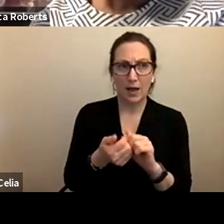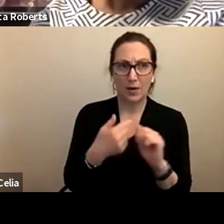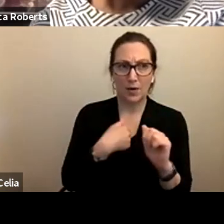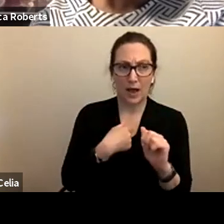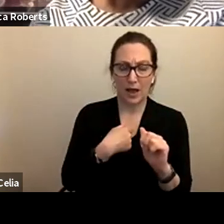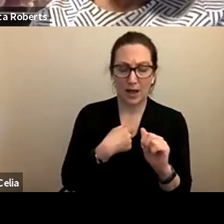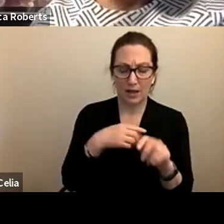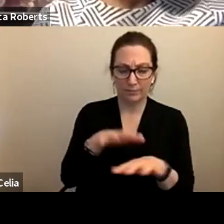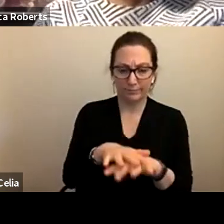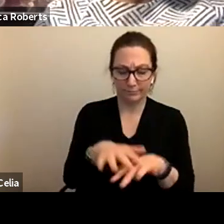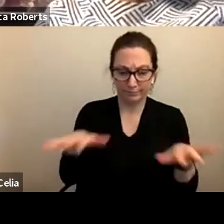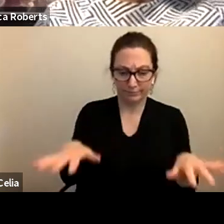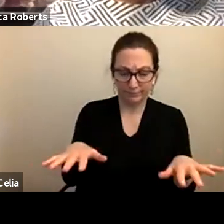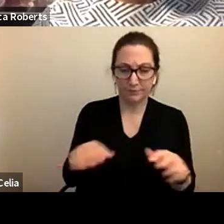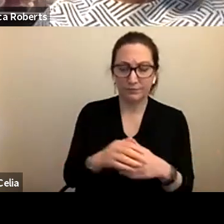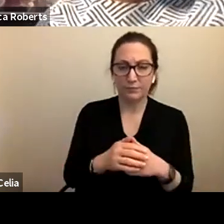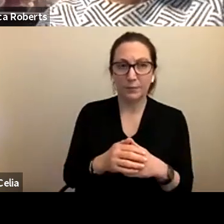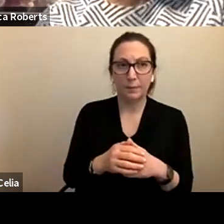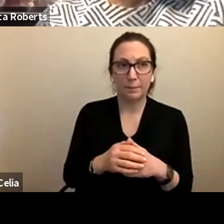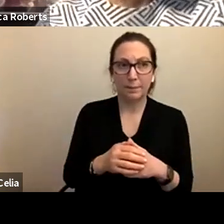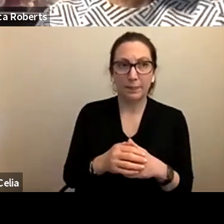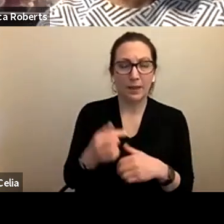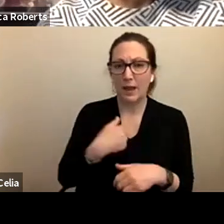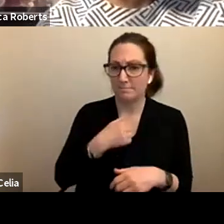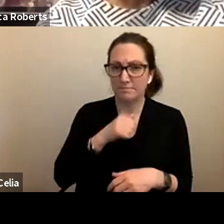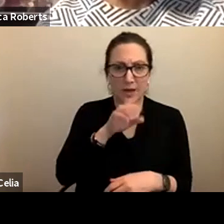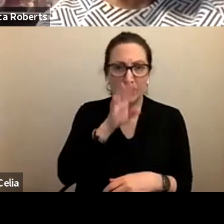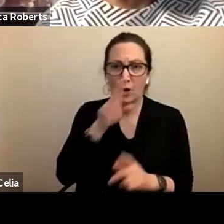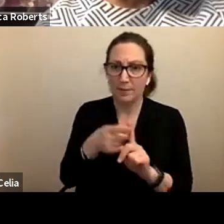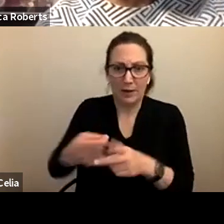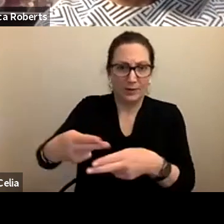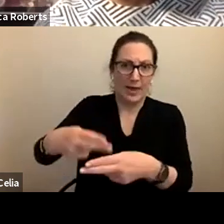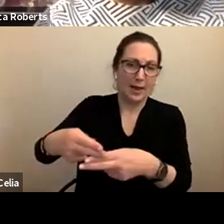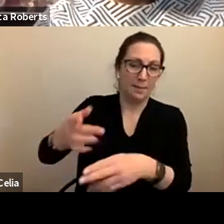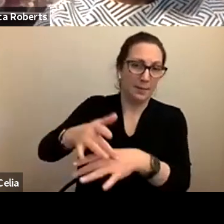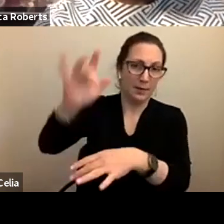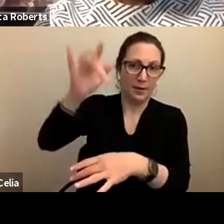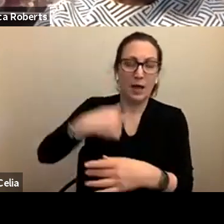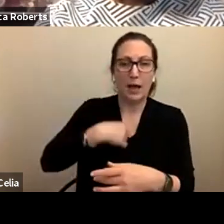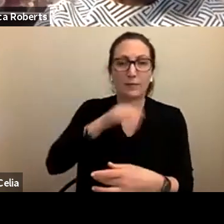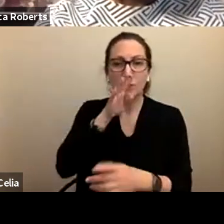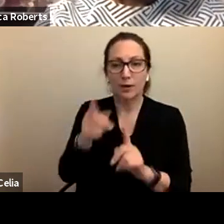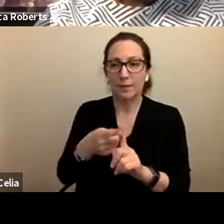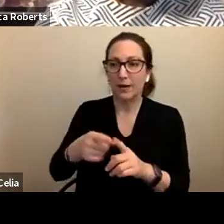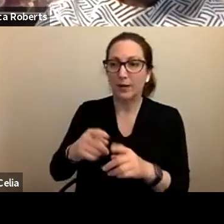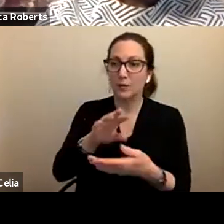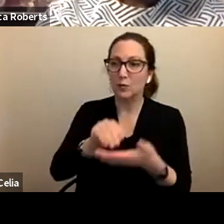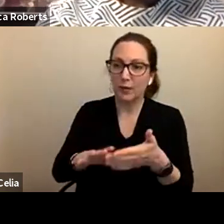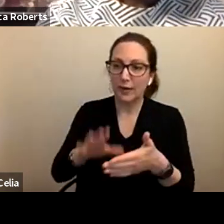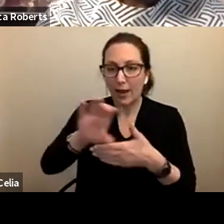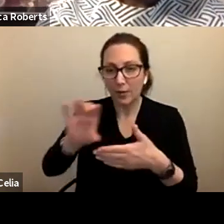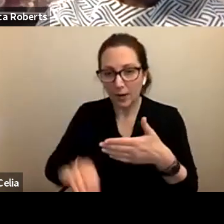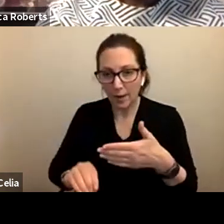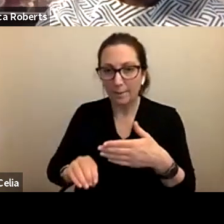two, that I wasn't referring to reputation or stature. I was referring to like student outcomes, student performance